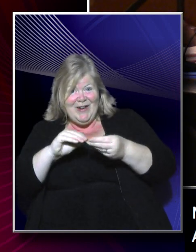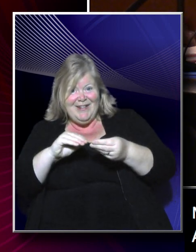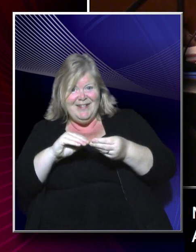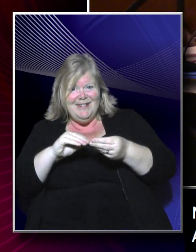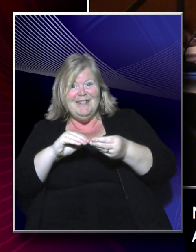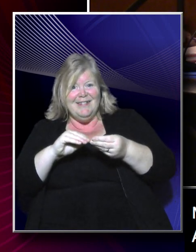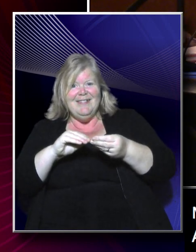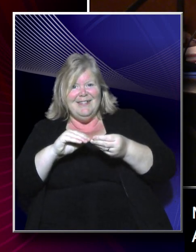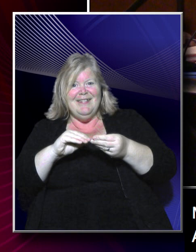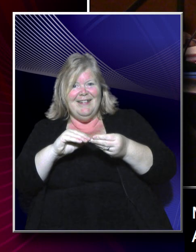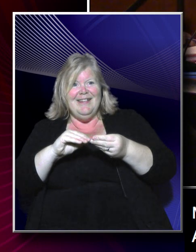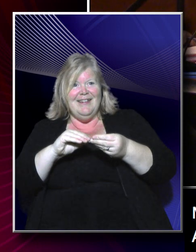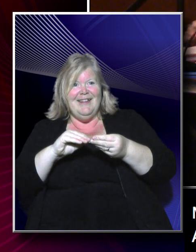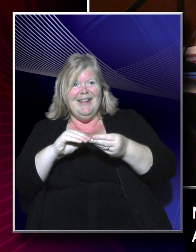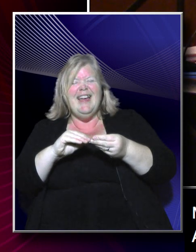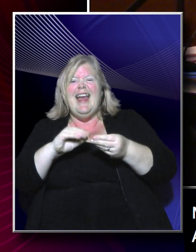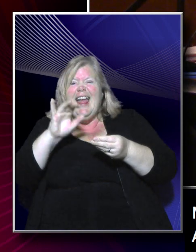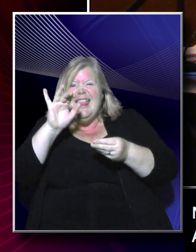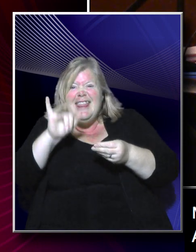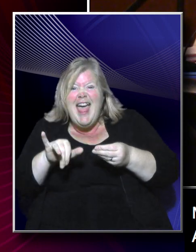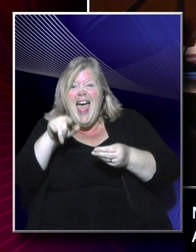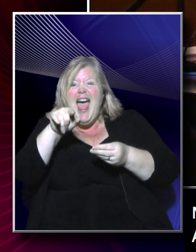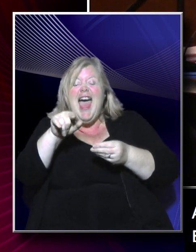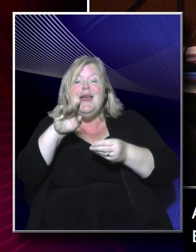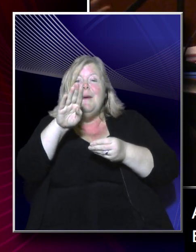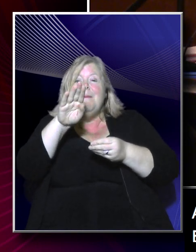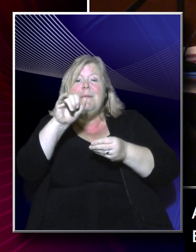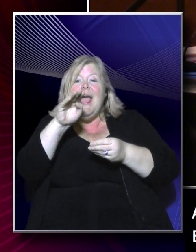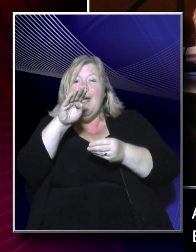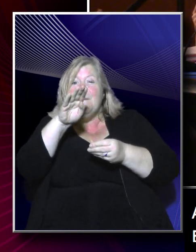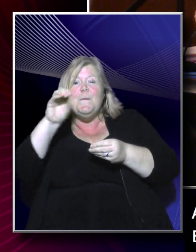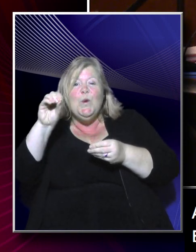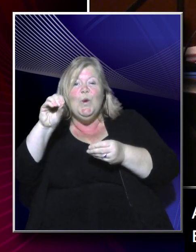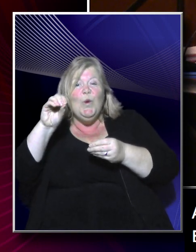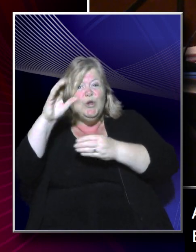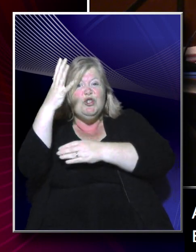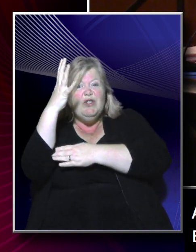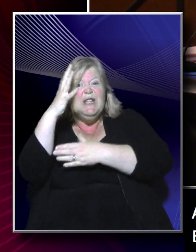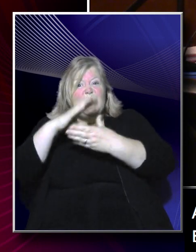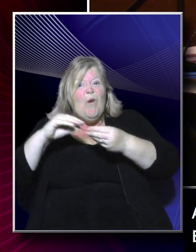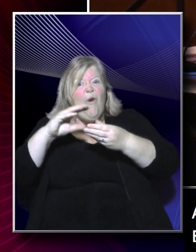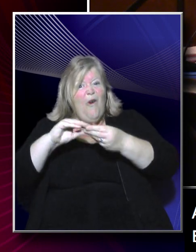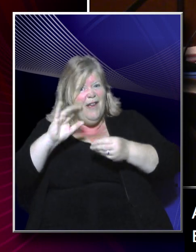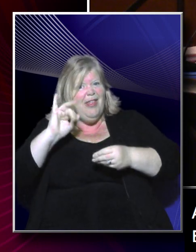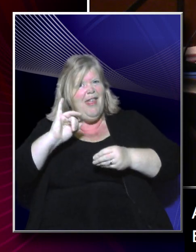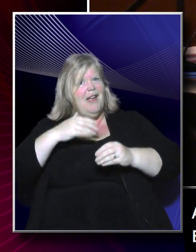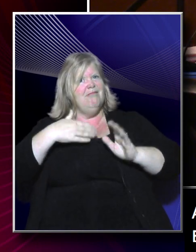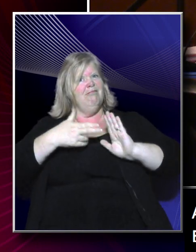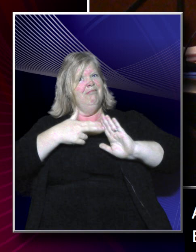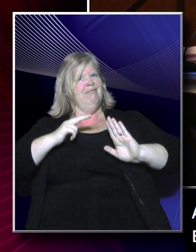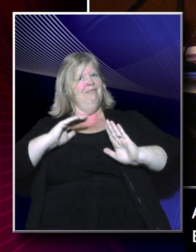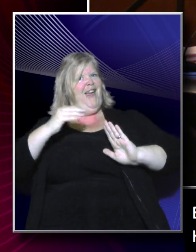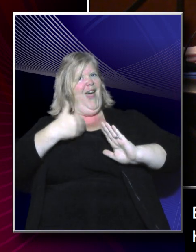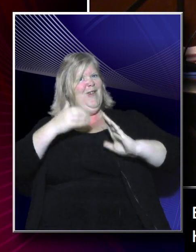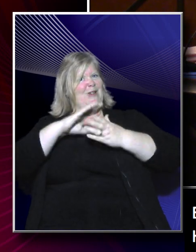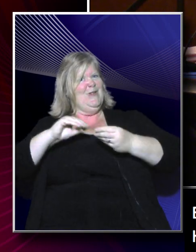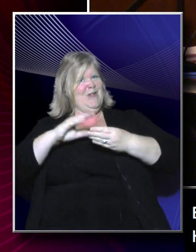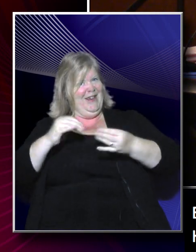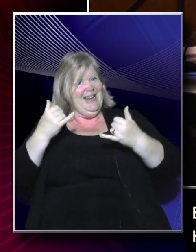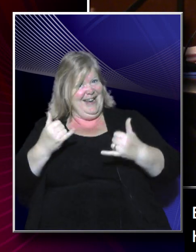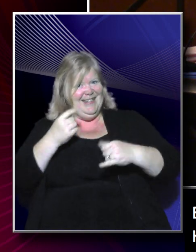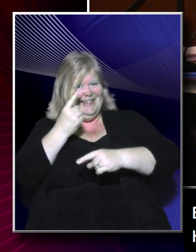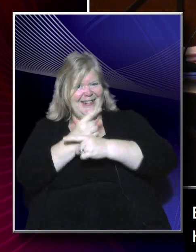Chinese bamboo tree, right? Of course, that's our story here. So I shared